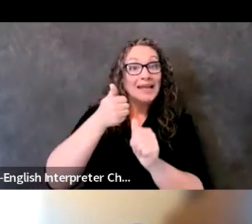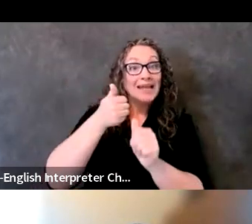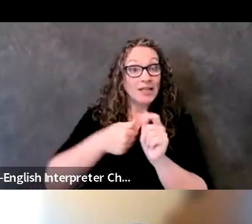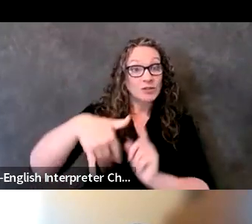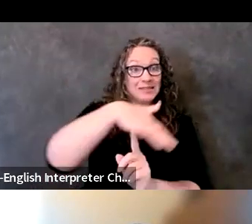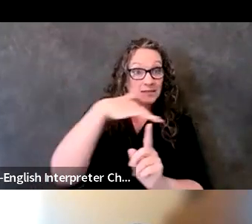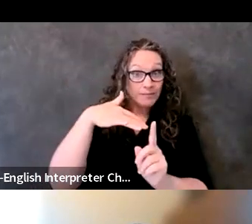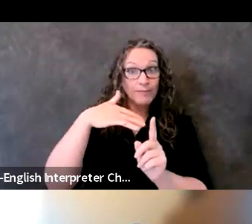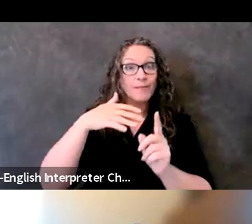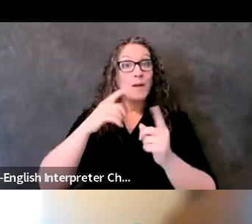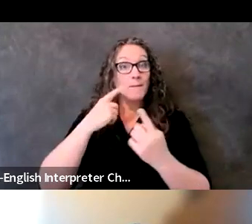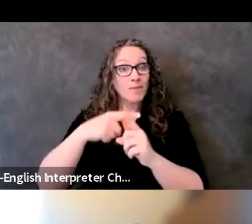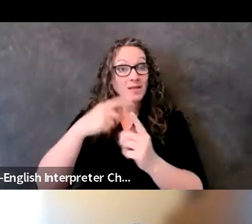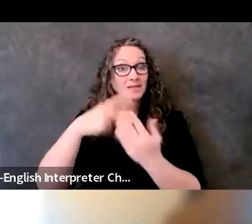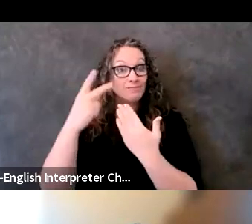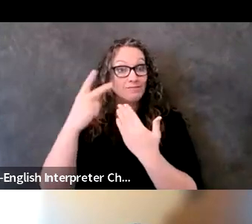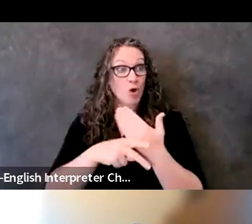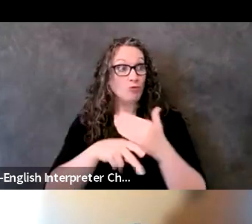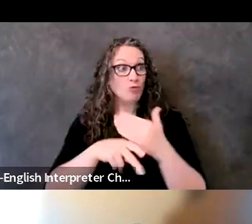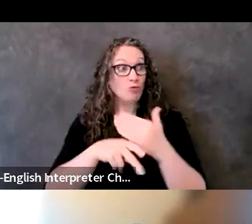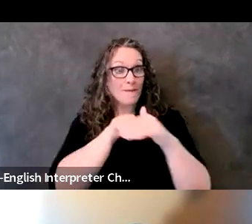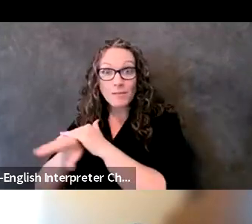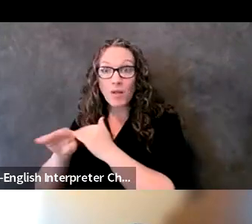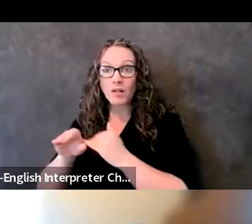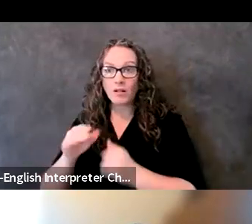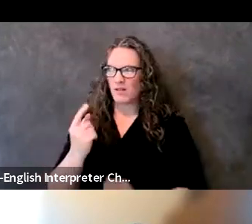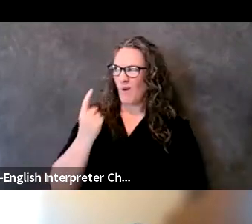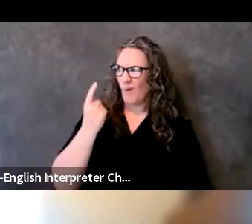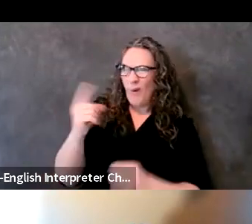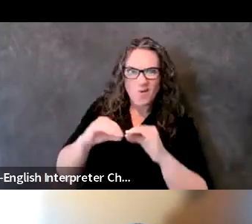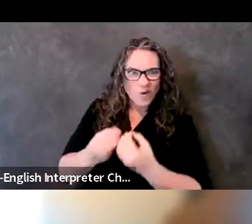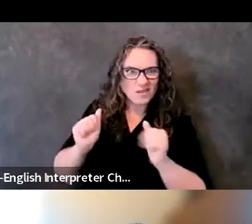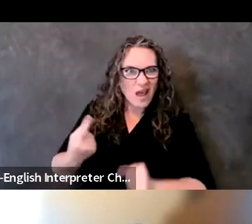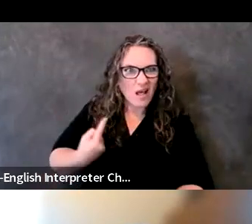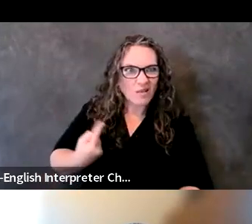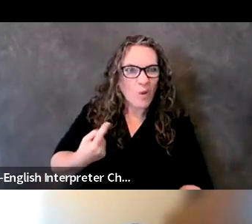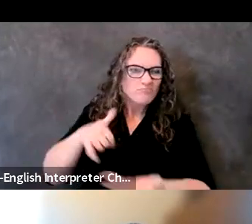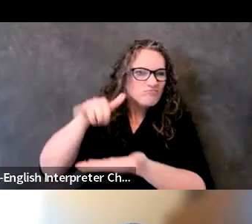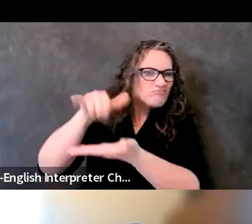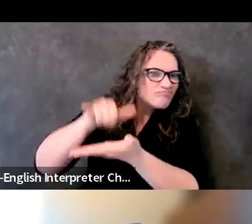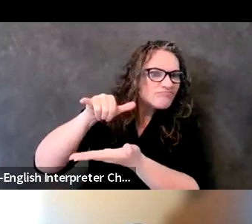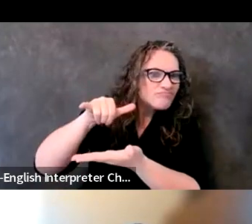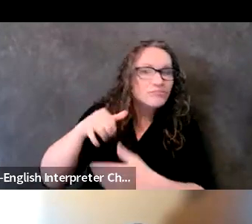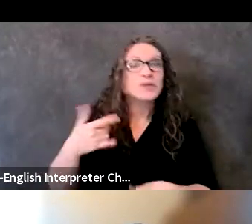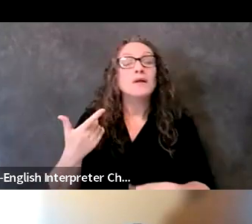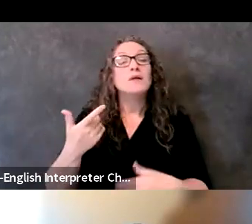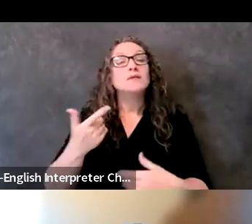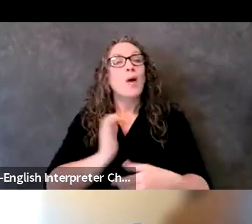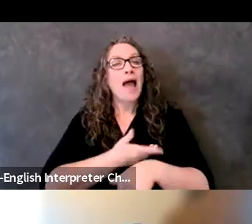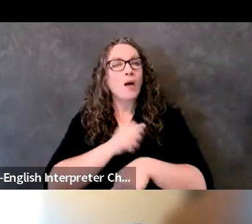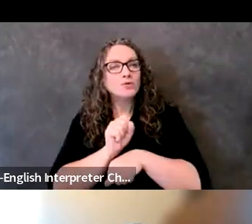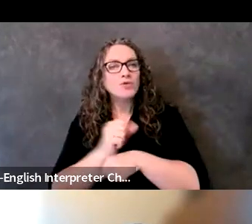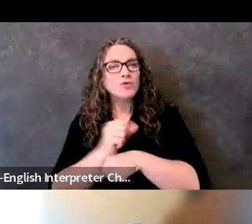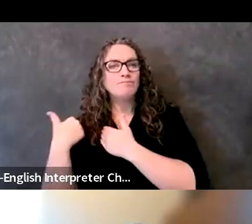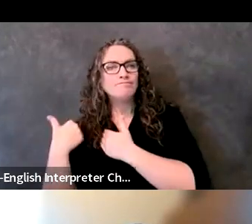programmatically accessible, no one organization could do it alone. So our job is to work with our states, with